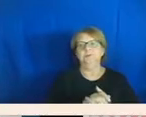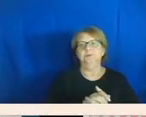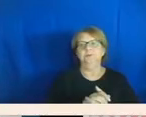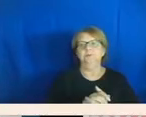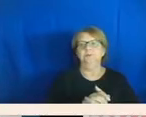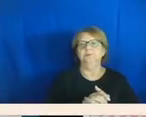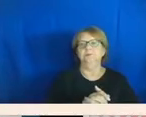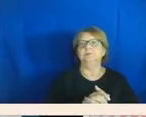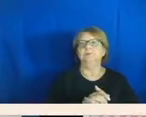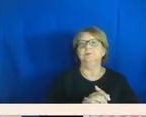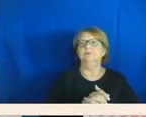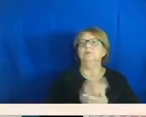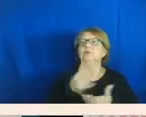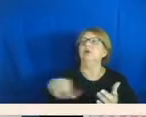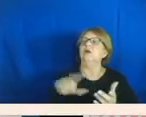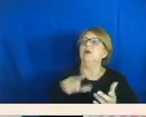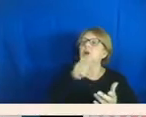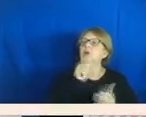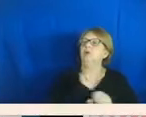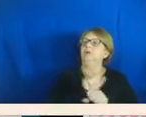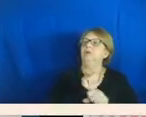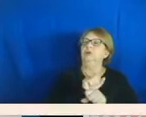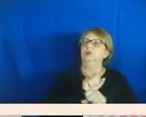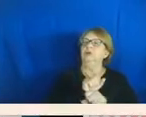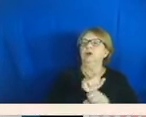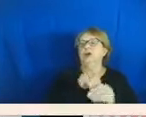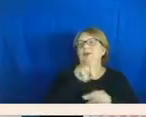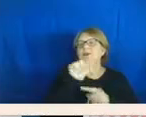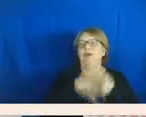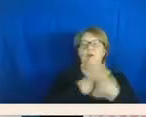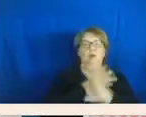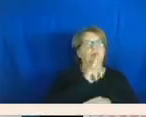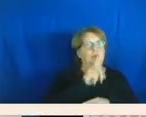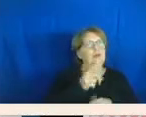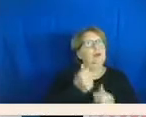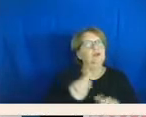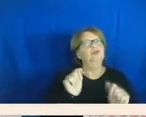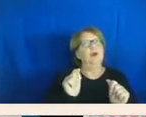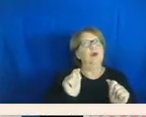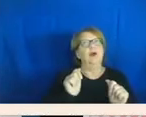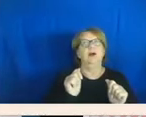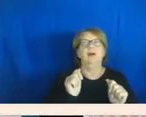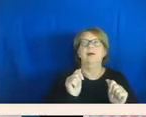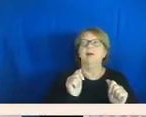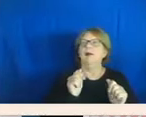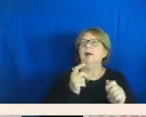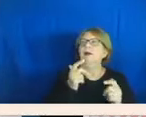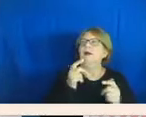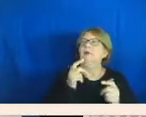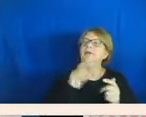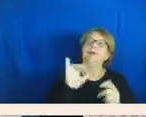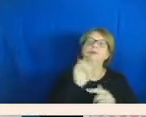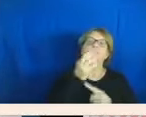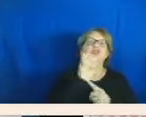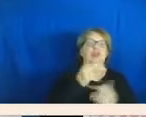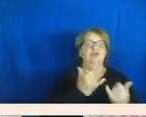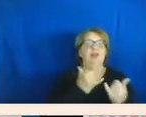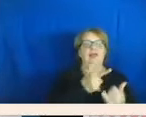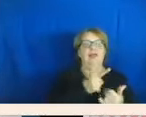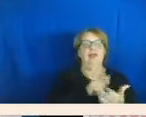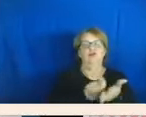working in the disability, we're really trying to, with WIOA, Sharon is right now writing for a grant for